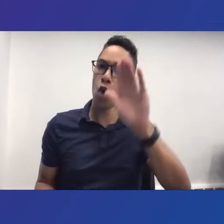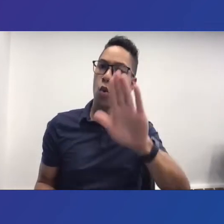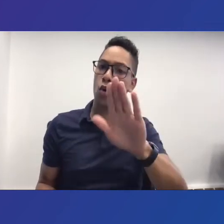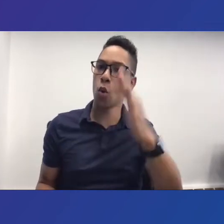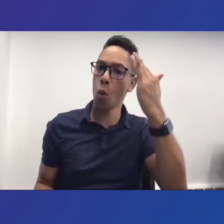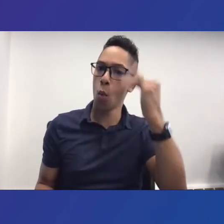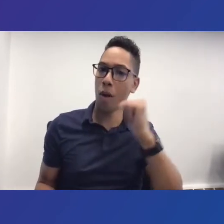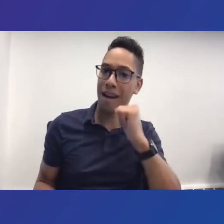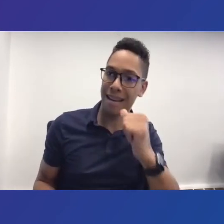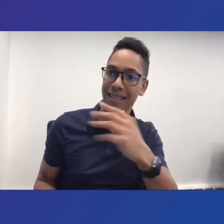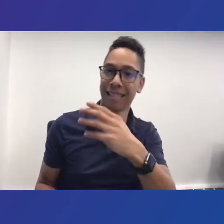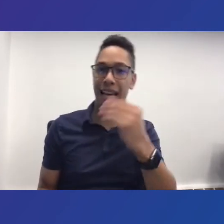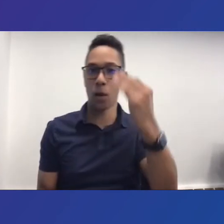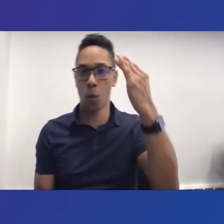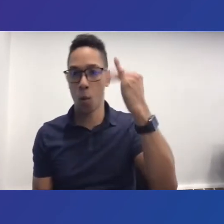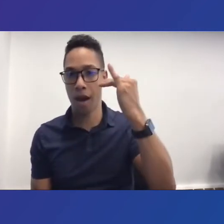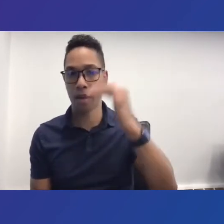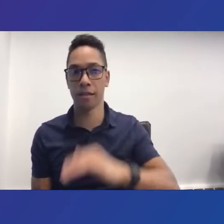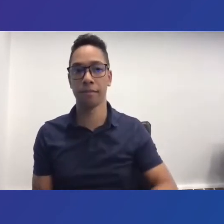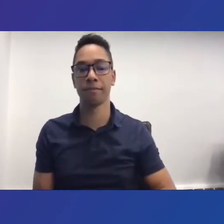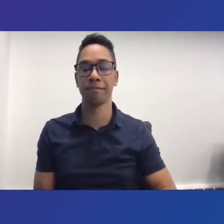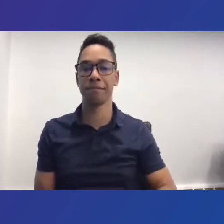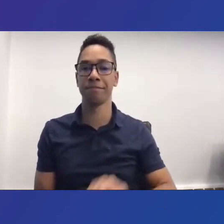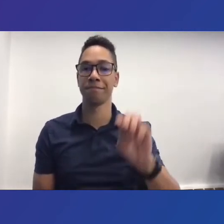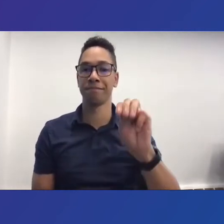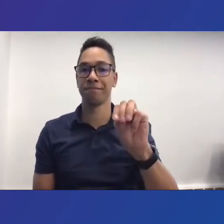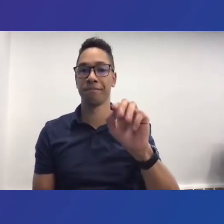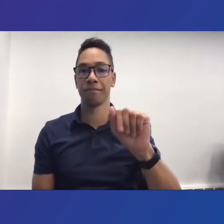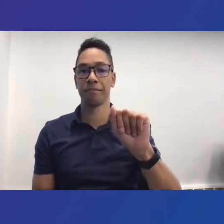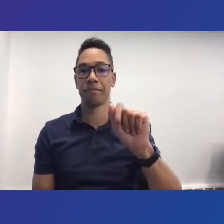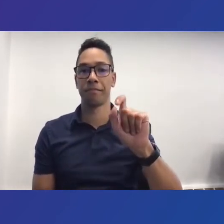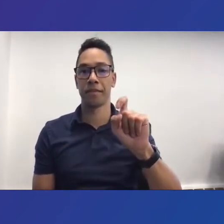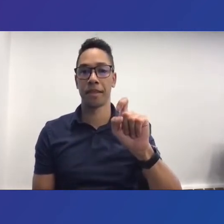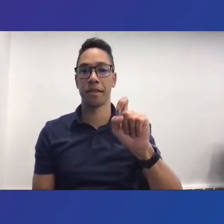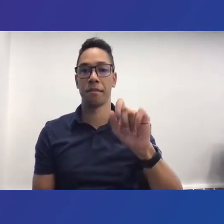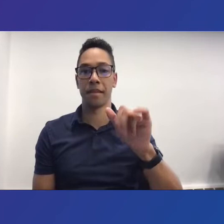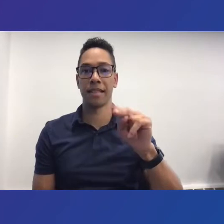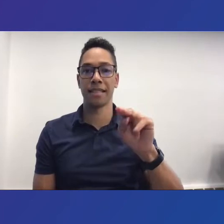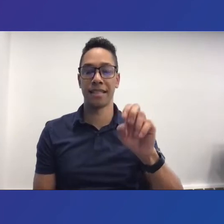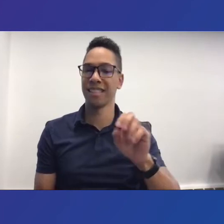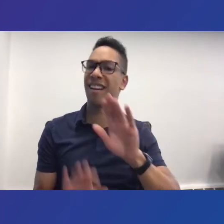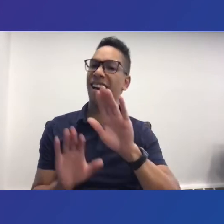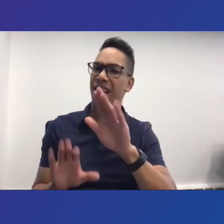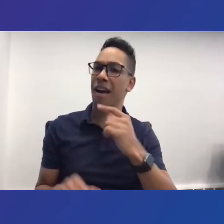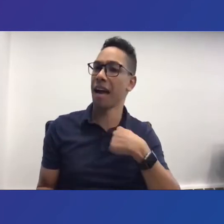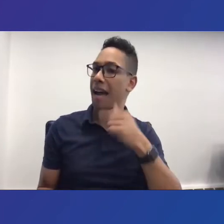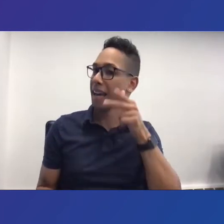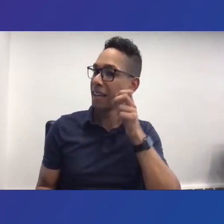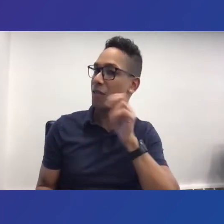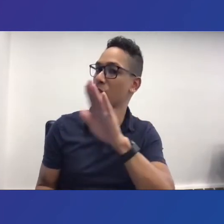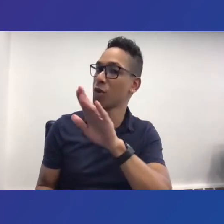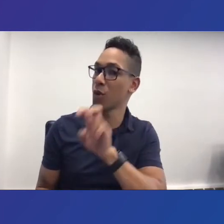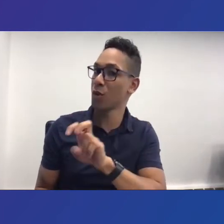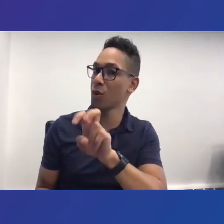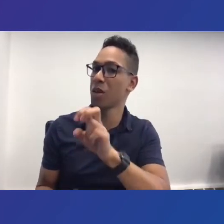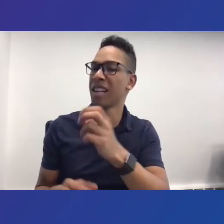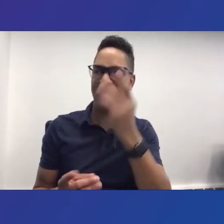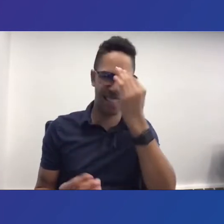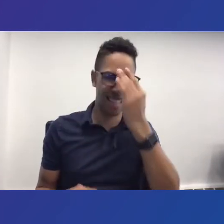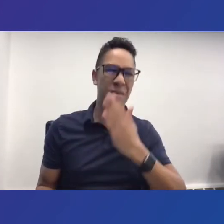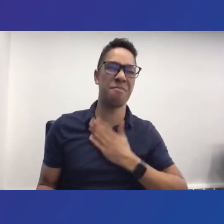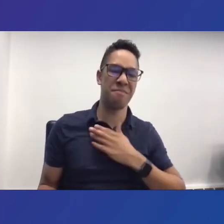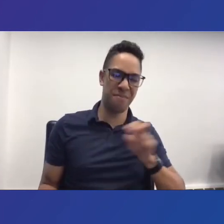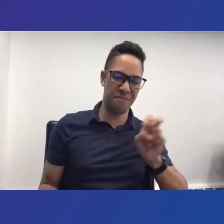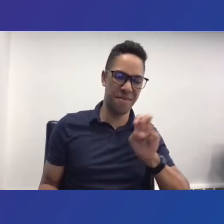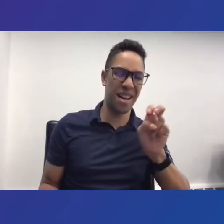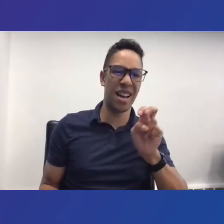whys. I just want Maxine here. Hearing what Tim and Nina said made me think of my journey, because remember what I said earlier about leaning into what piques